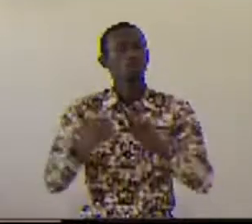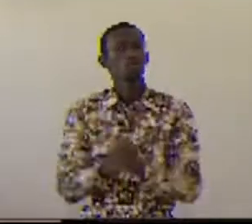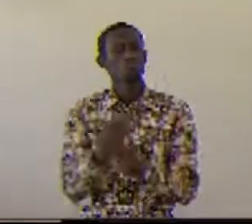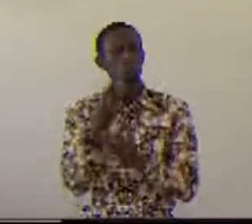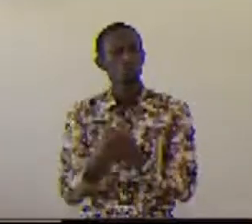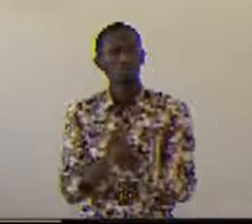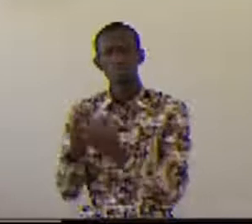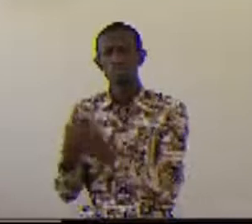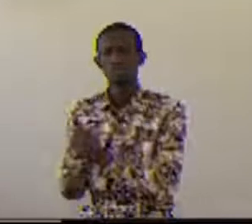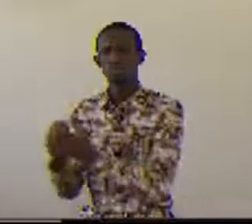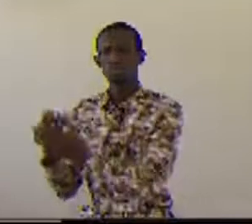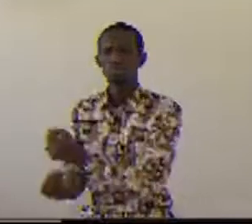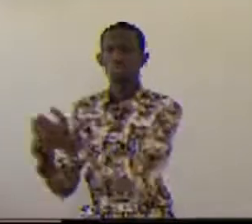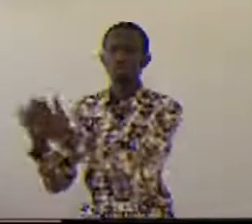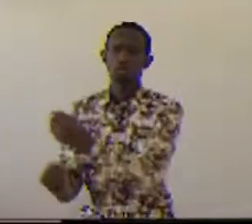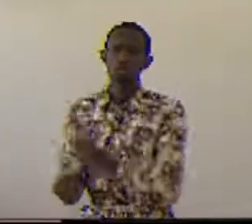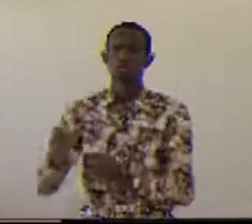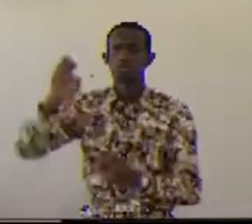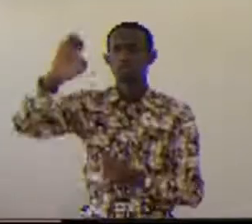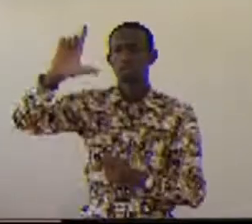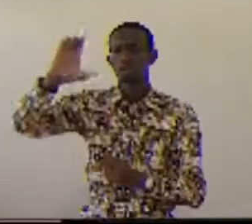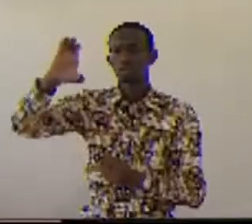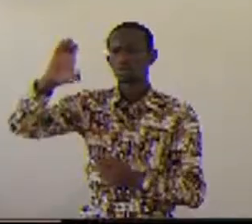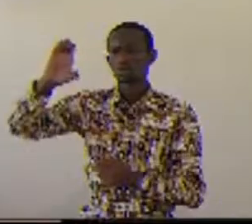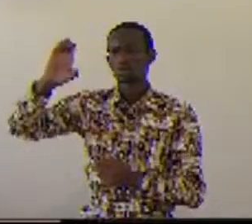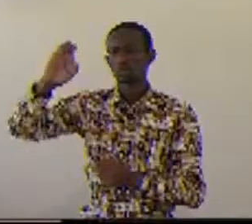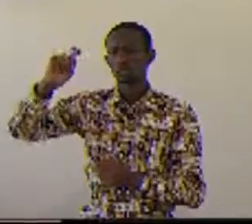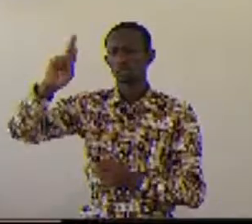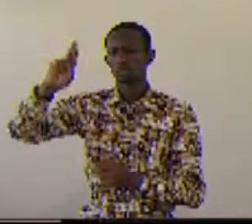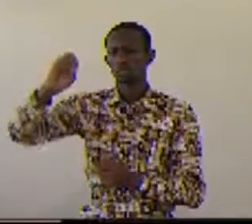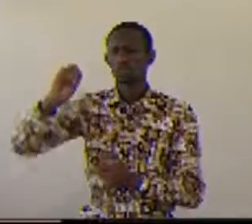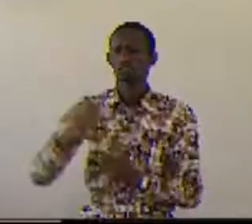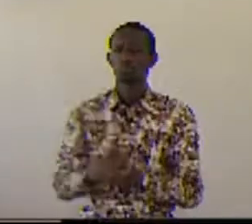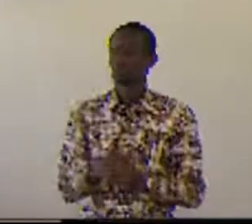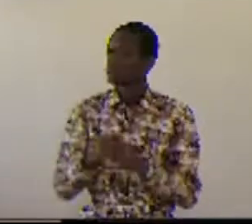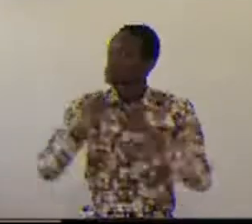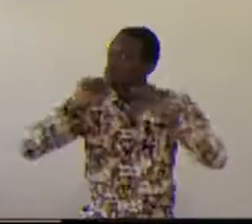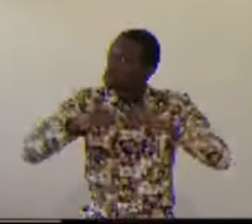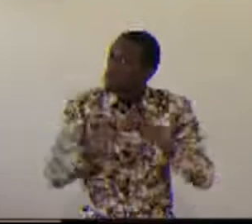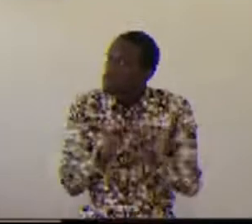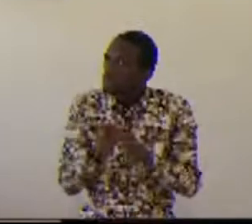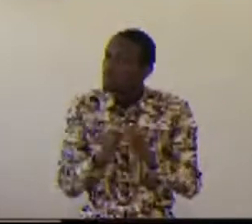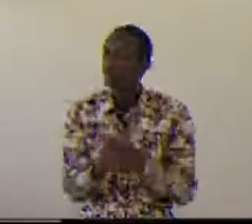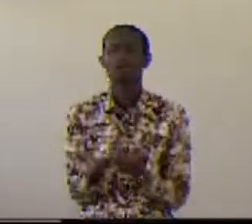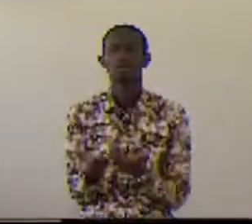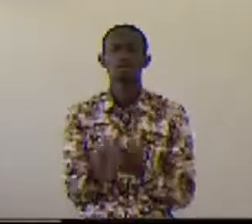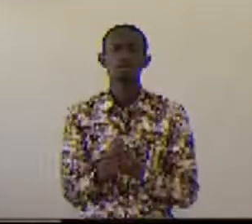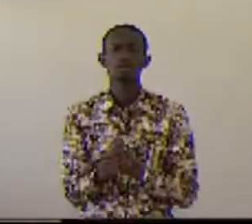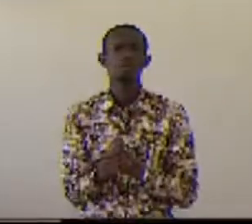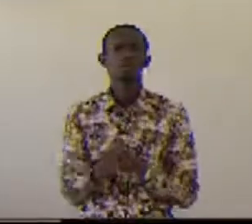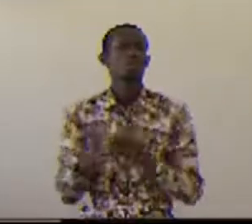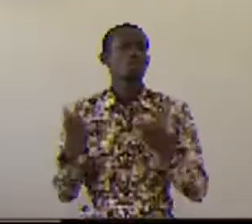the electron. And we can define or explain that, describe how the metallic